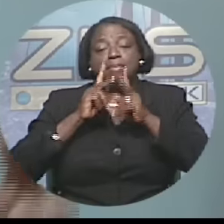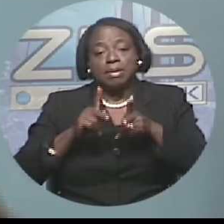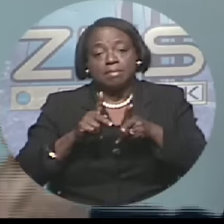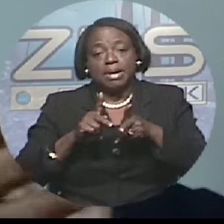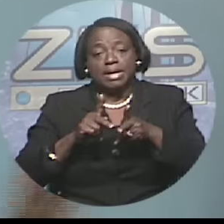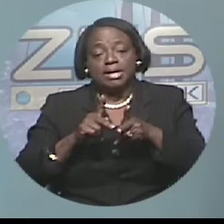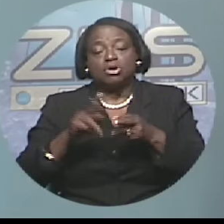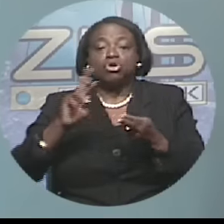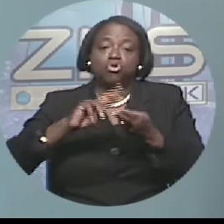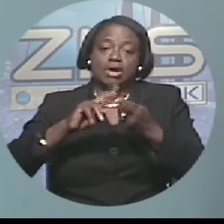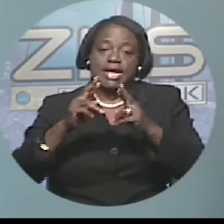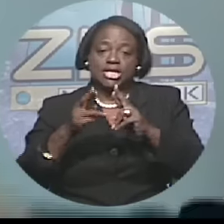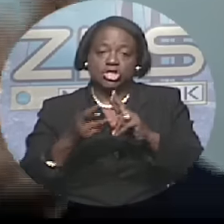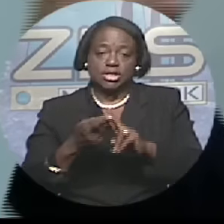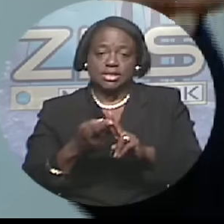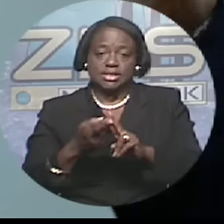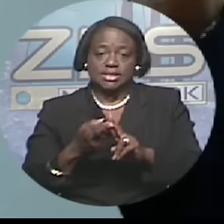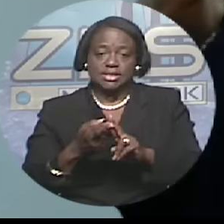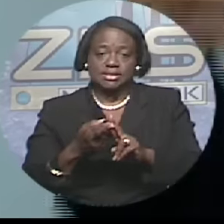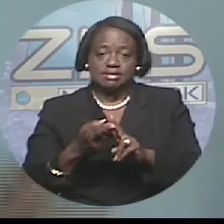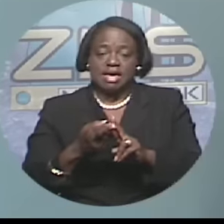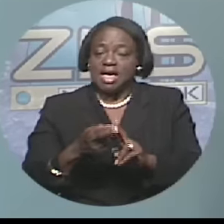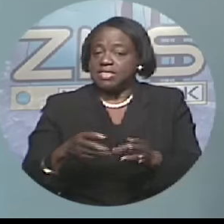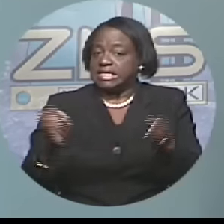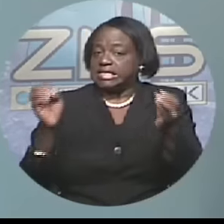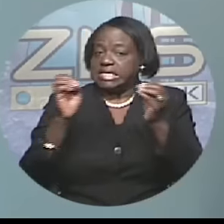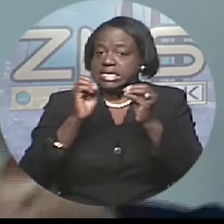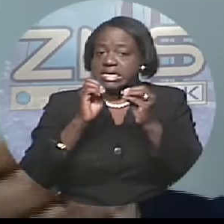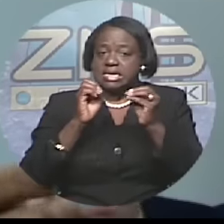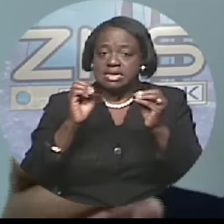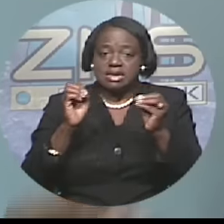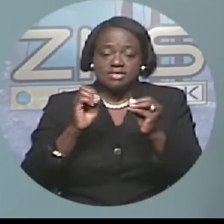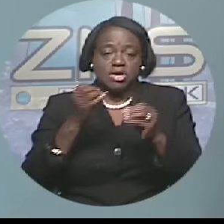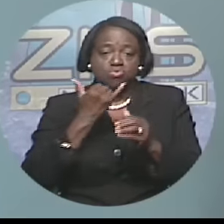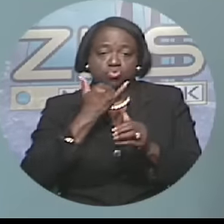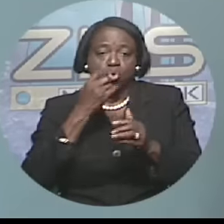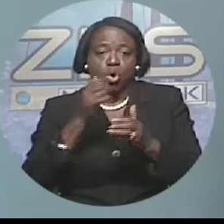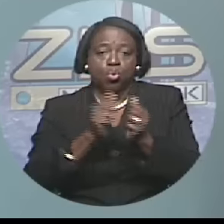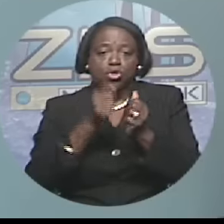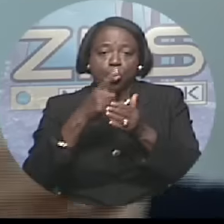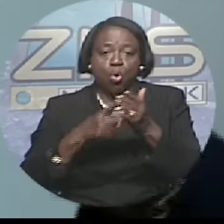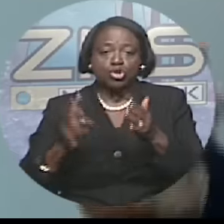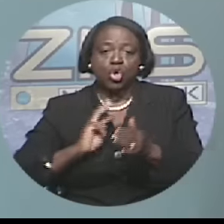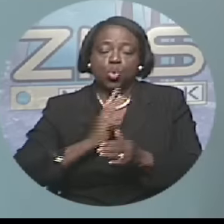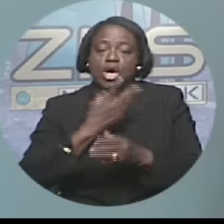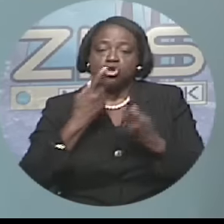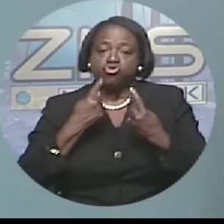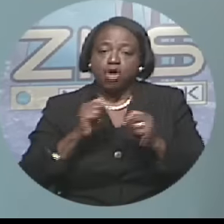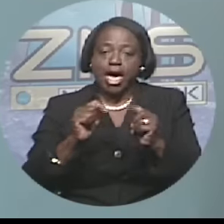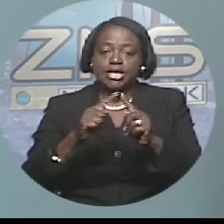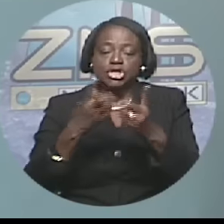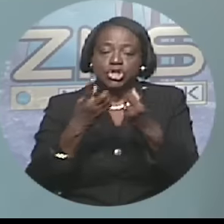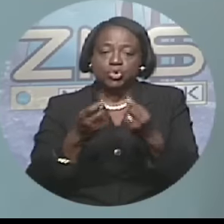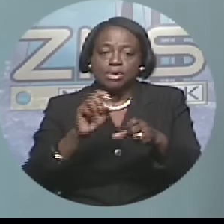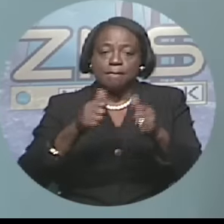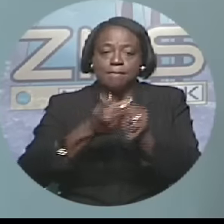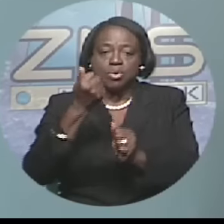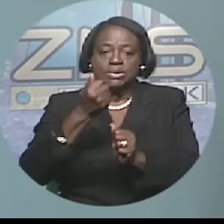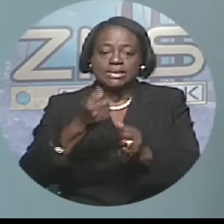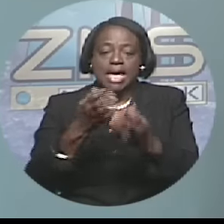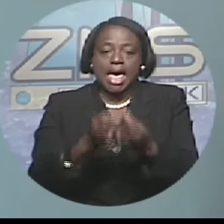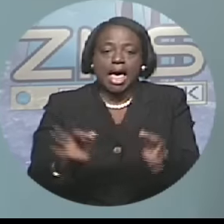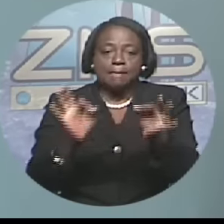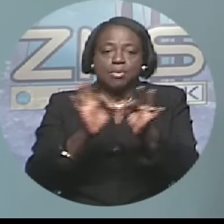as much as you like. There is nothing adversarial about what we're trying to do. The most important thing is for everyone